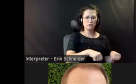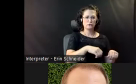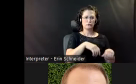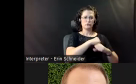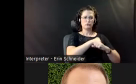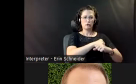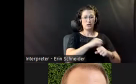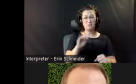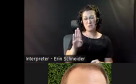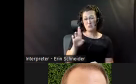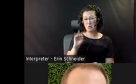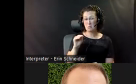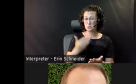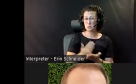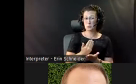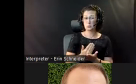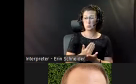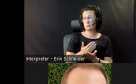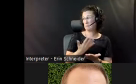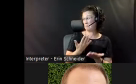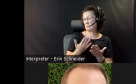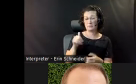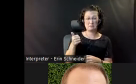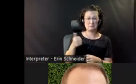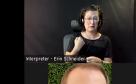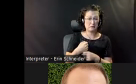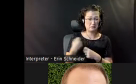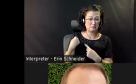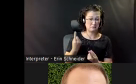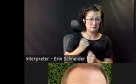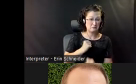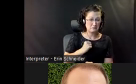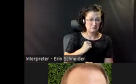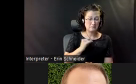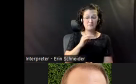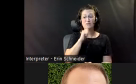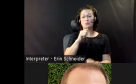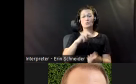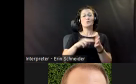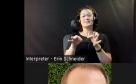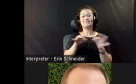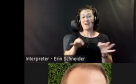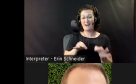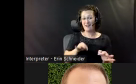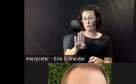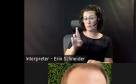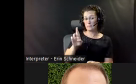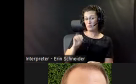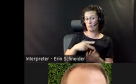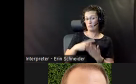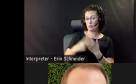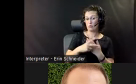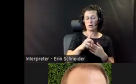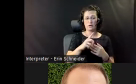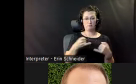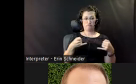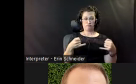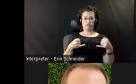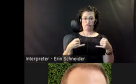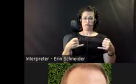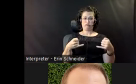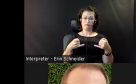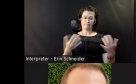10 years old or so. And if you don't define what your BRM program does, where it starts, where it stops,